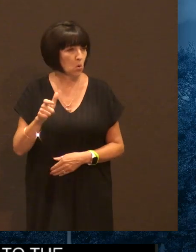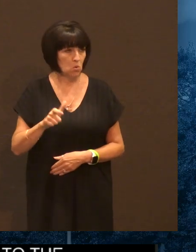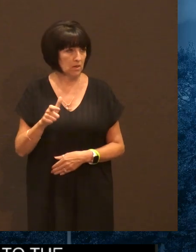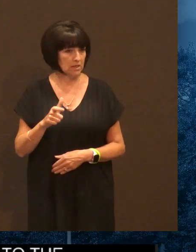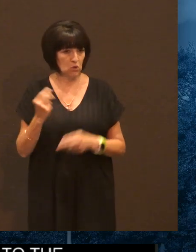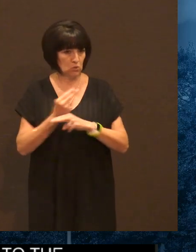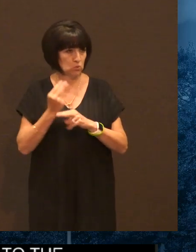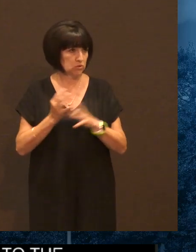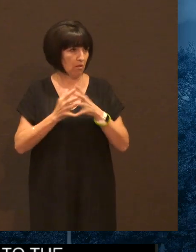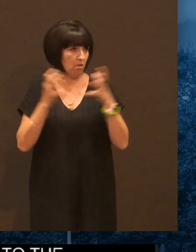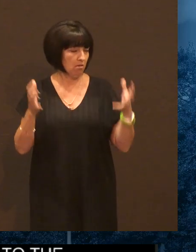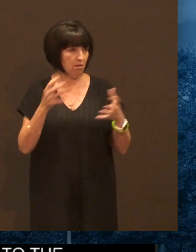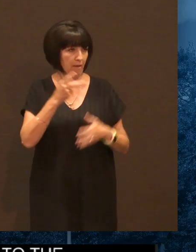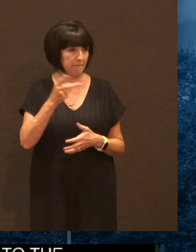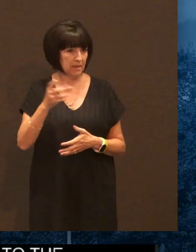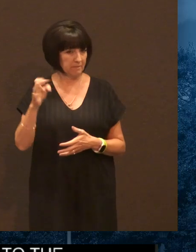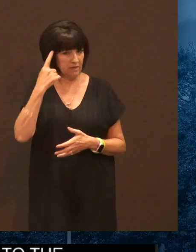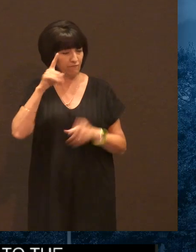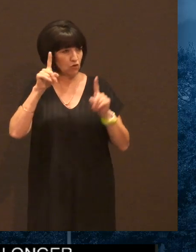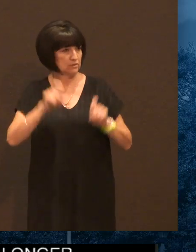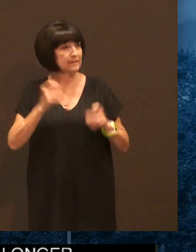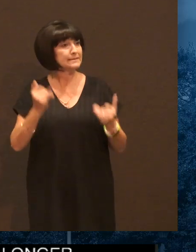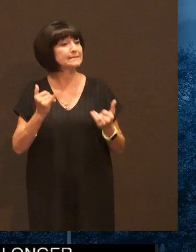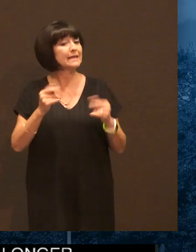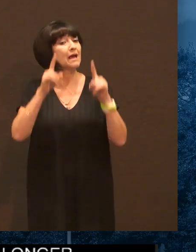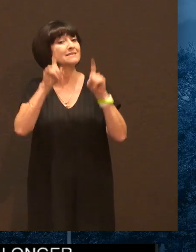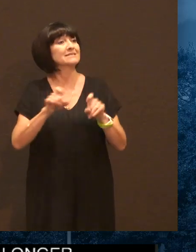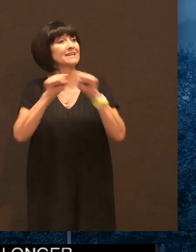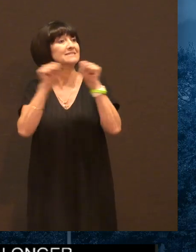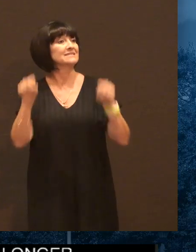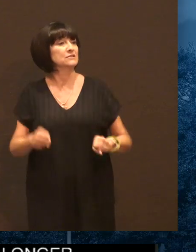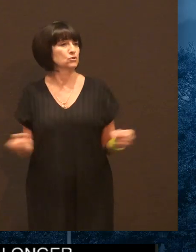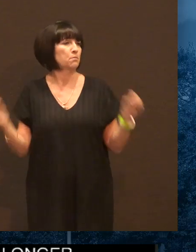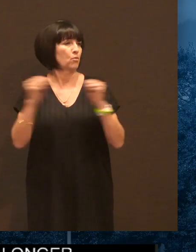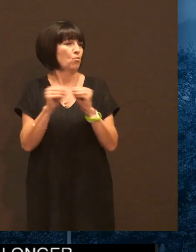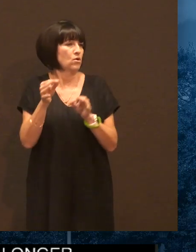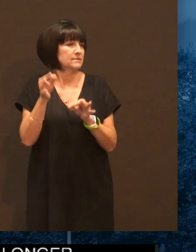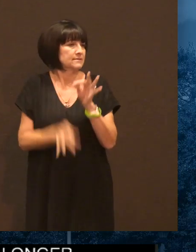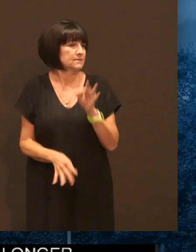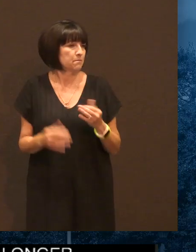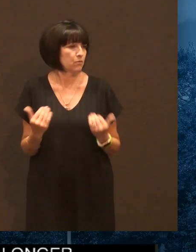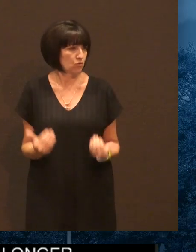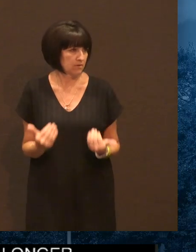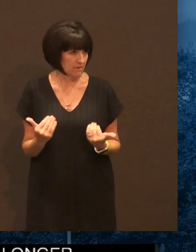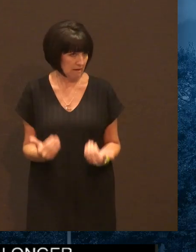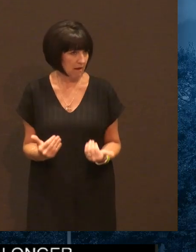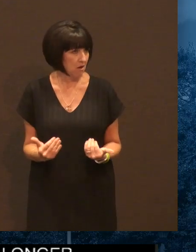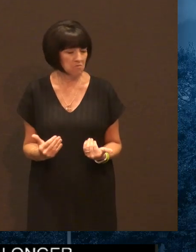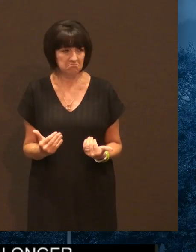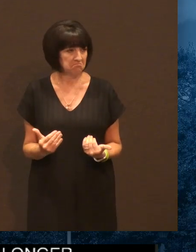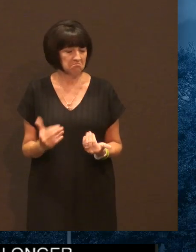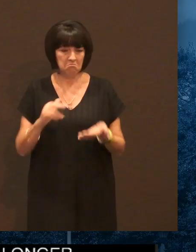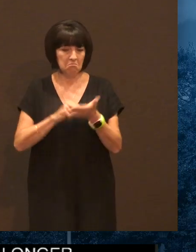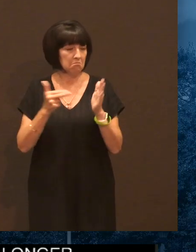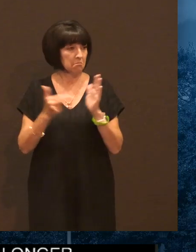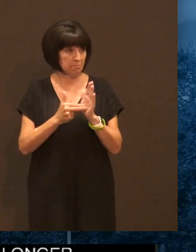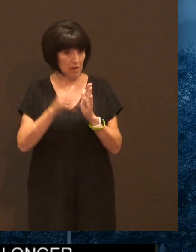we don't expect the school reopening or testing to be a burden on the PPE